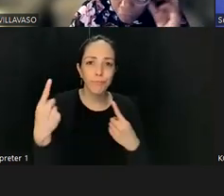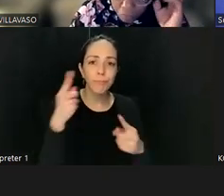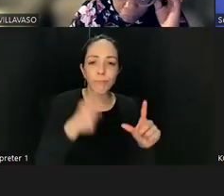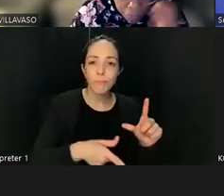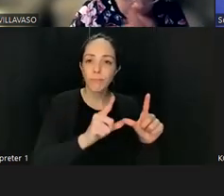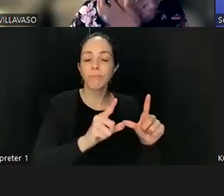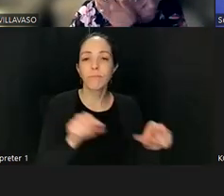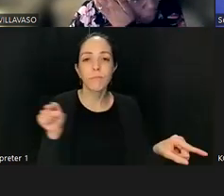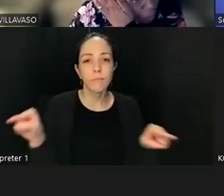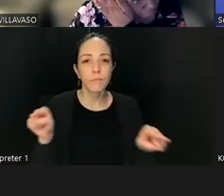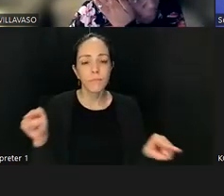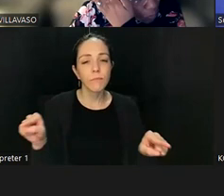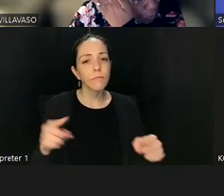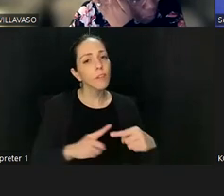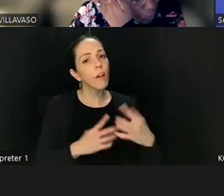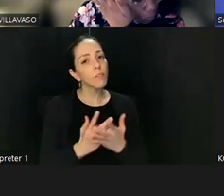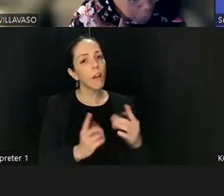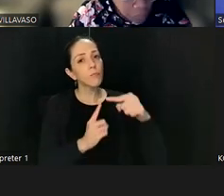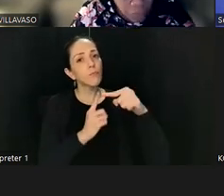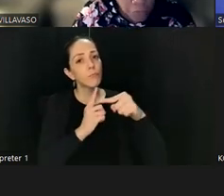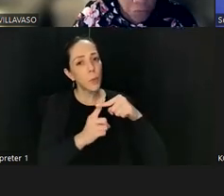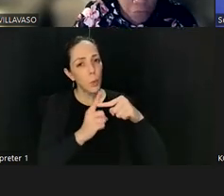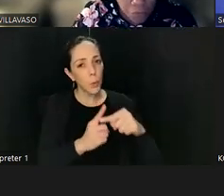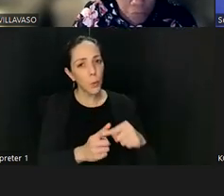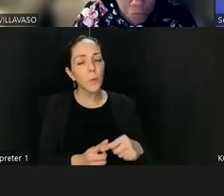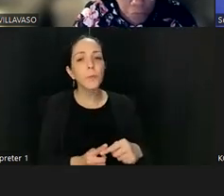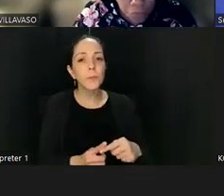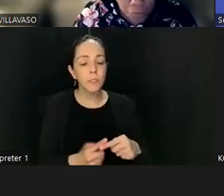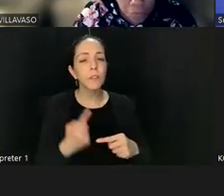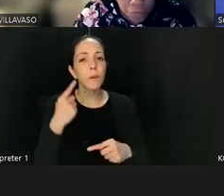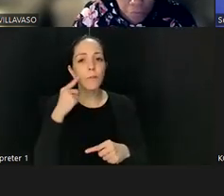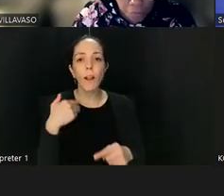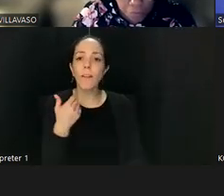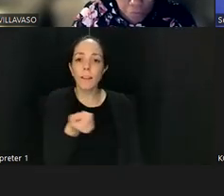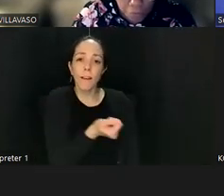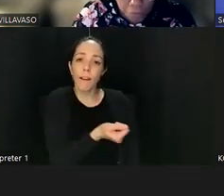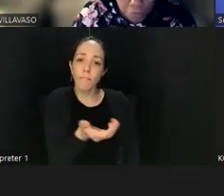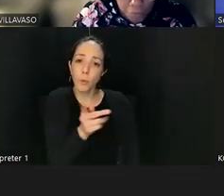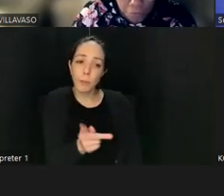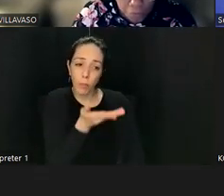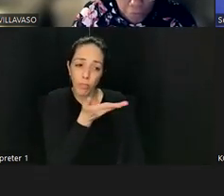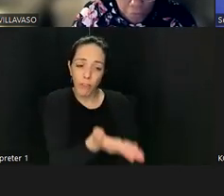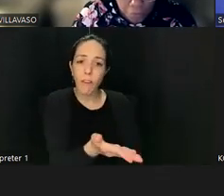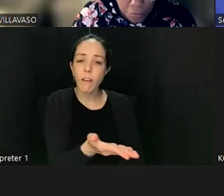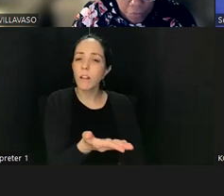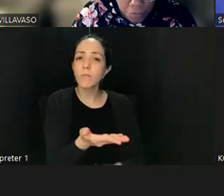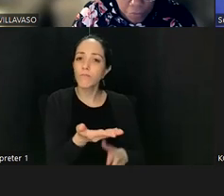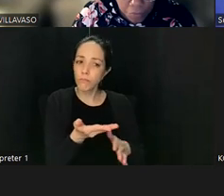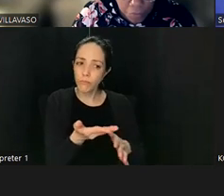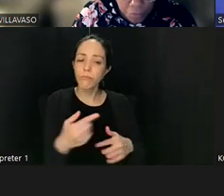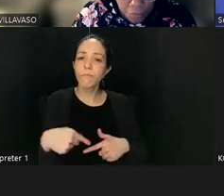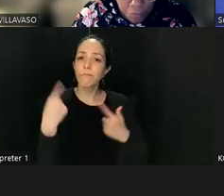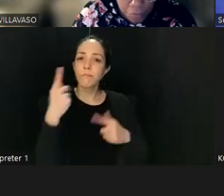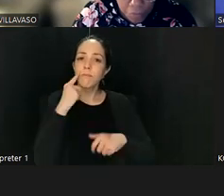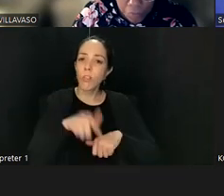to having a few people on the oversight board that have been there for a while, have a lot